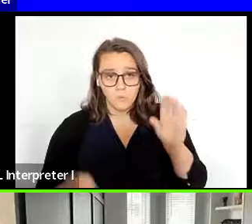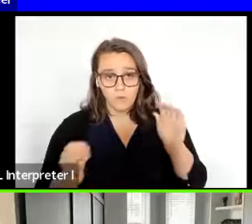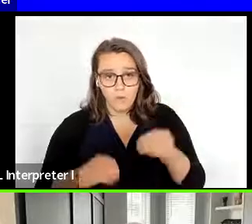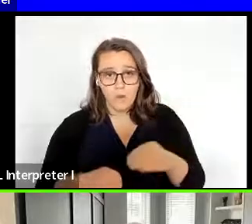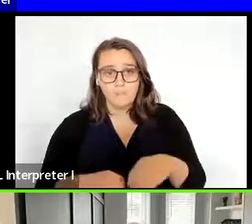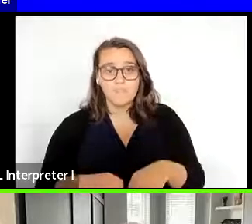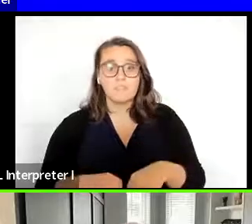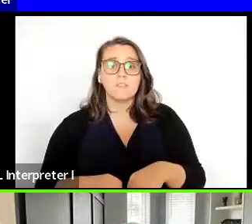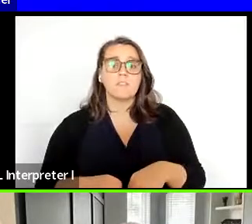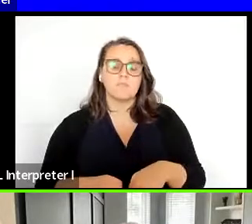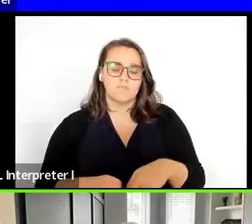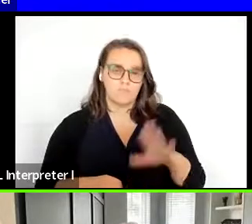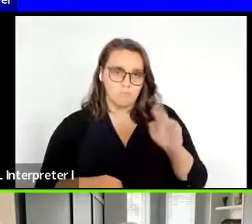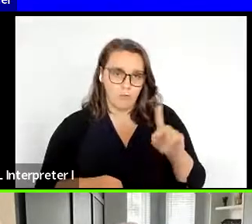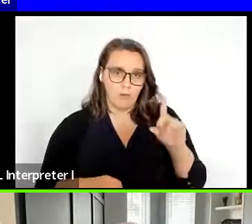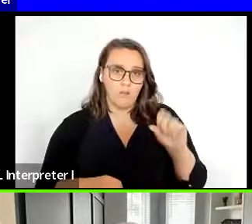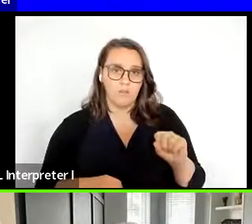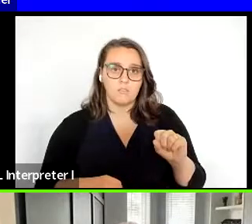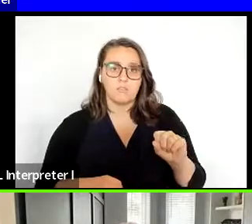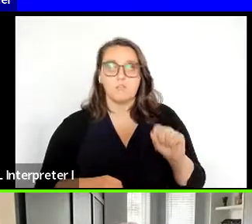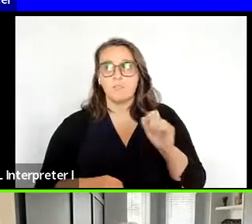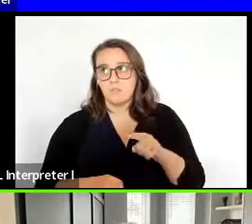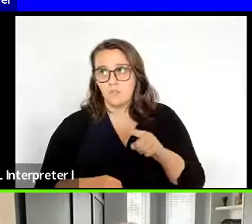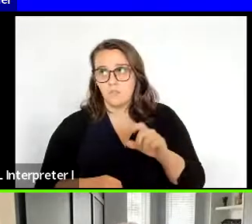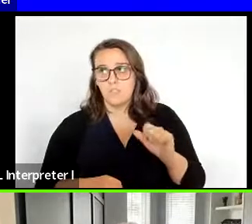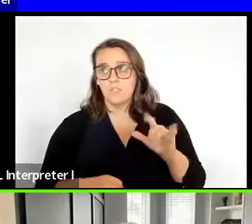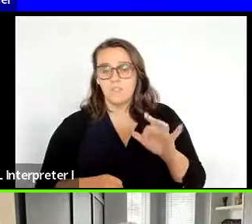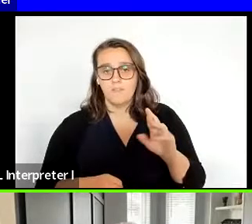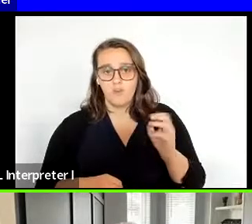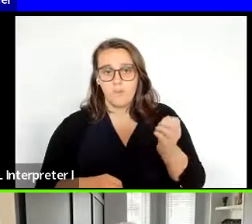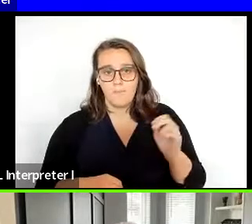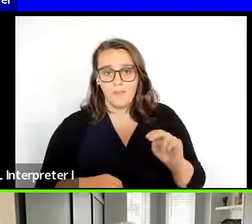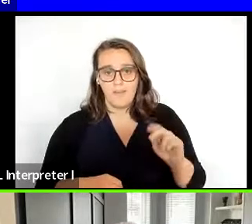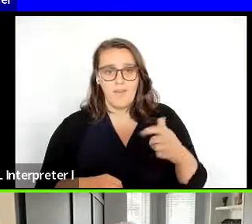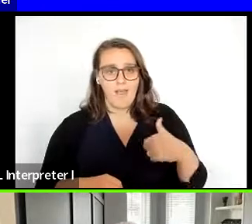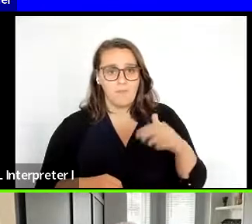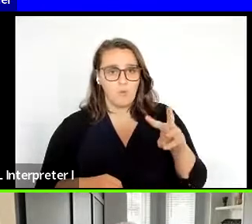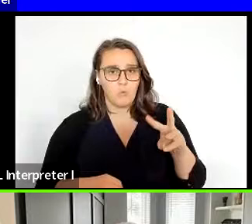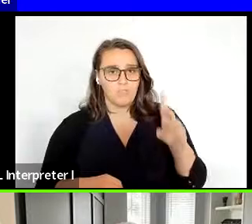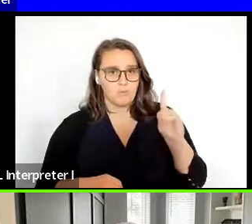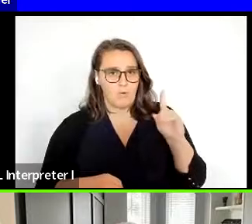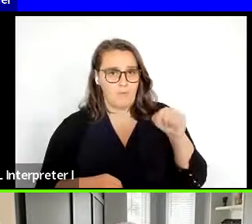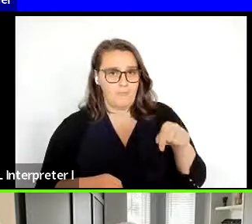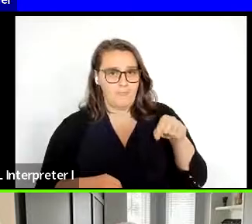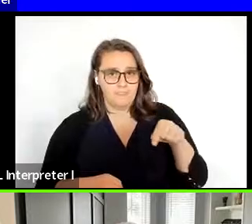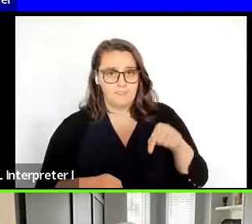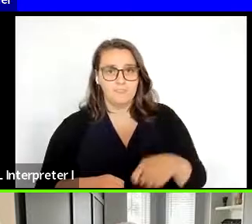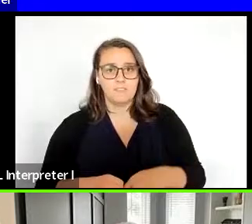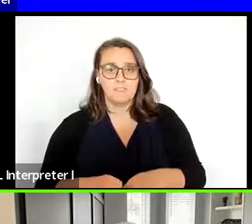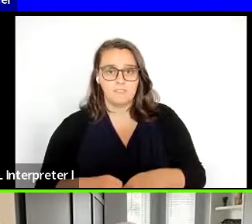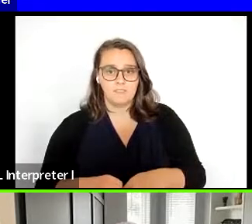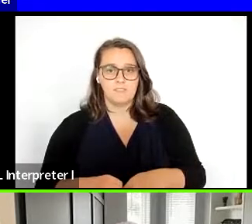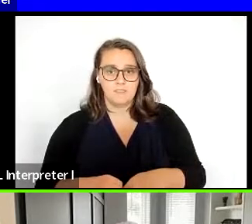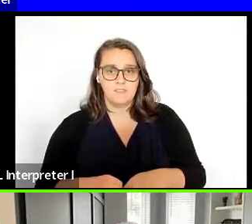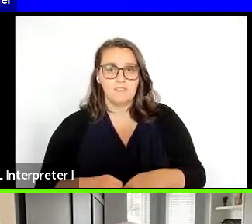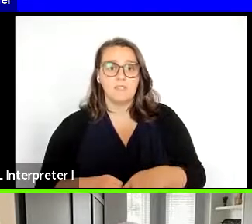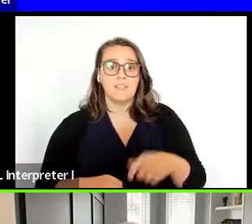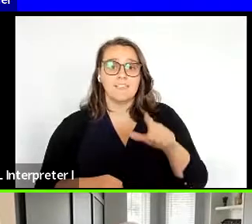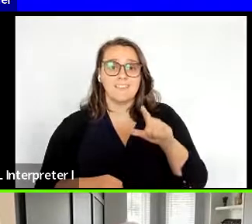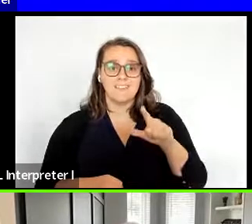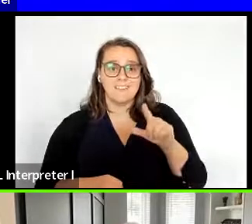well as Councilmember Bonds and Silverman's office. And so I'm actually going to withdraw PR 24-925 and